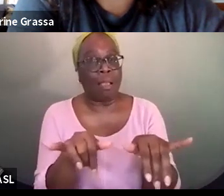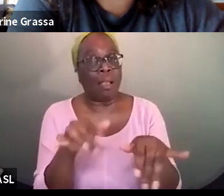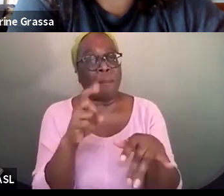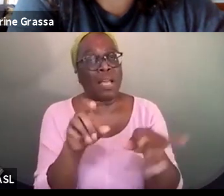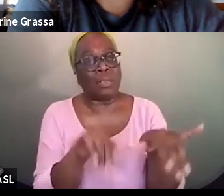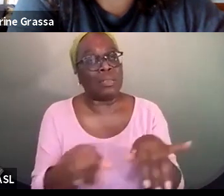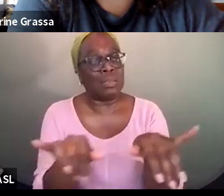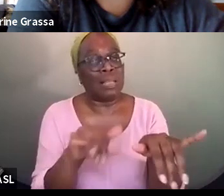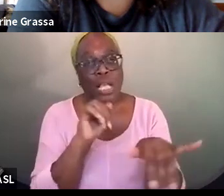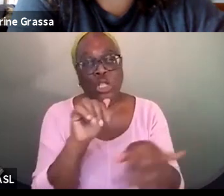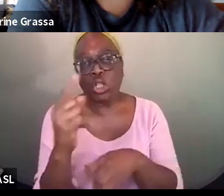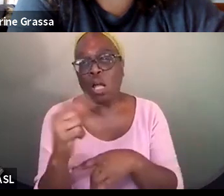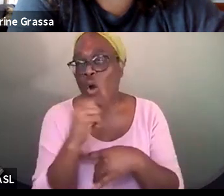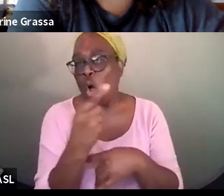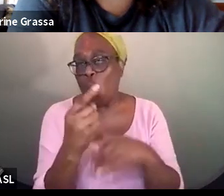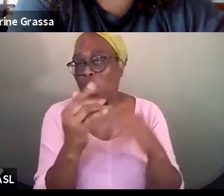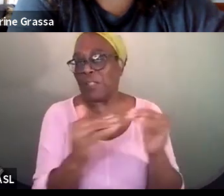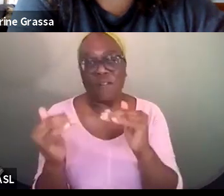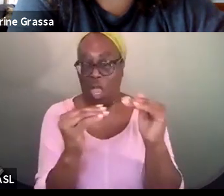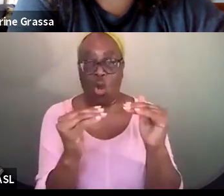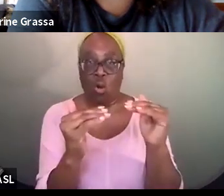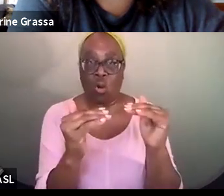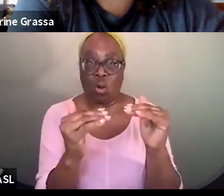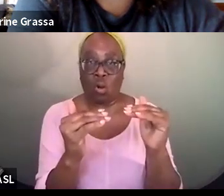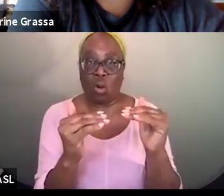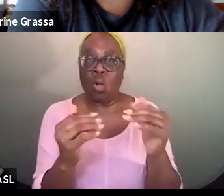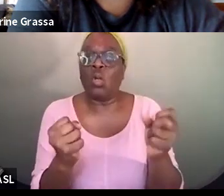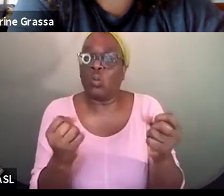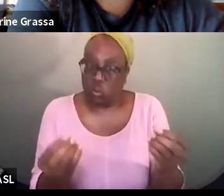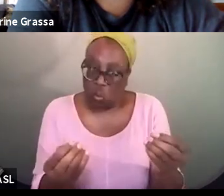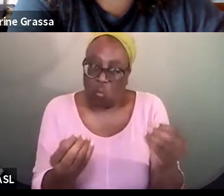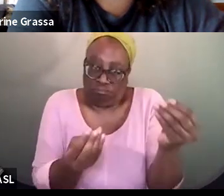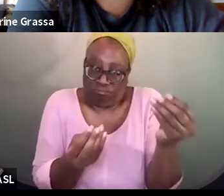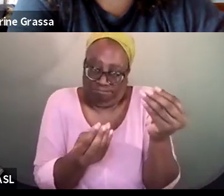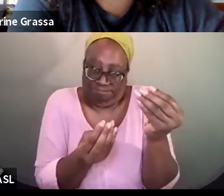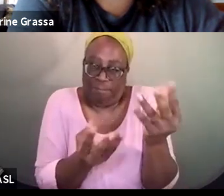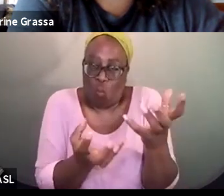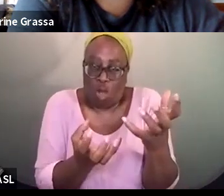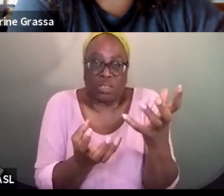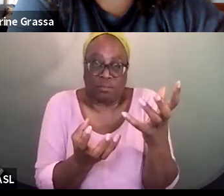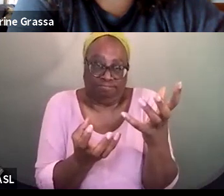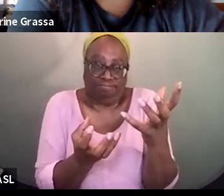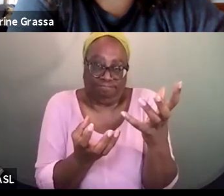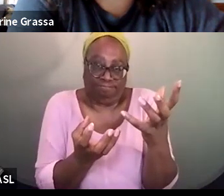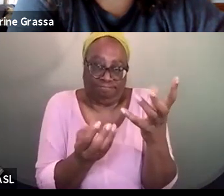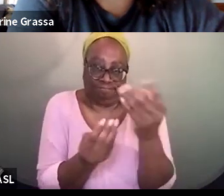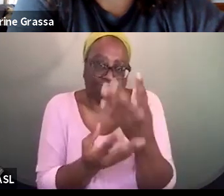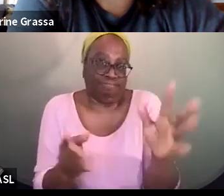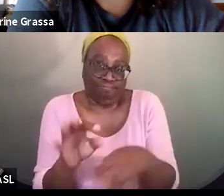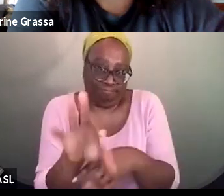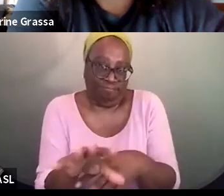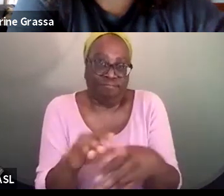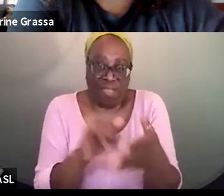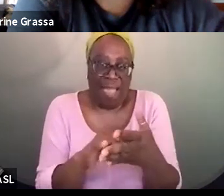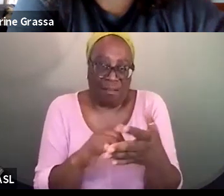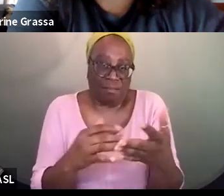uniform isn't always the fairest. So just wanted to address the comments I've heard in the last couple